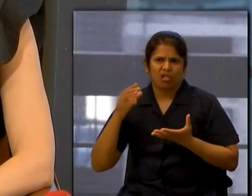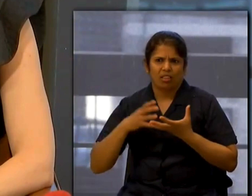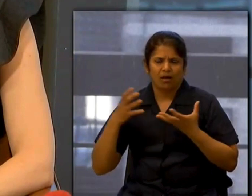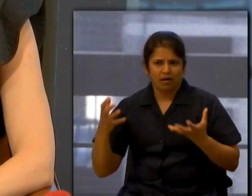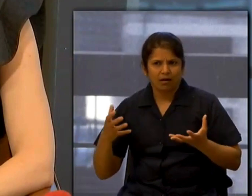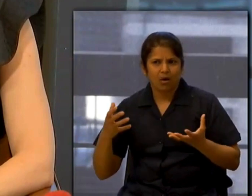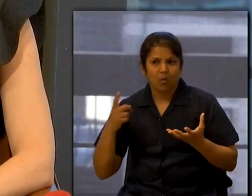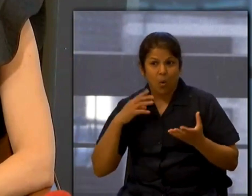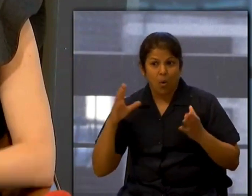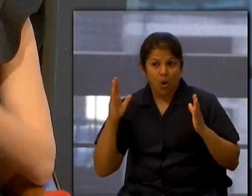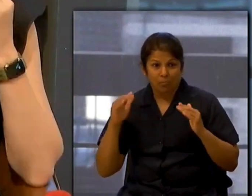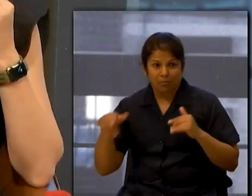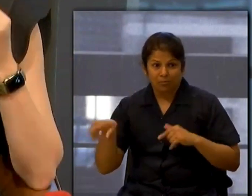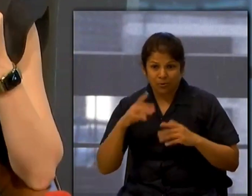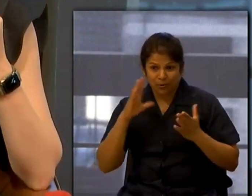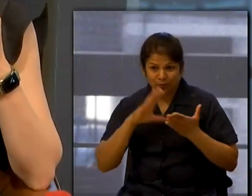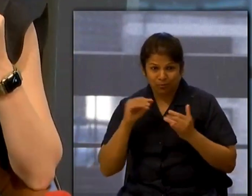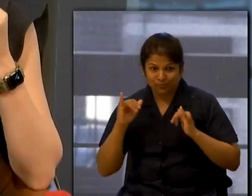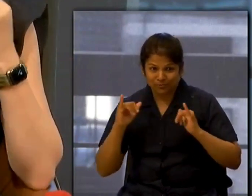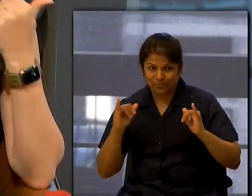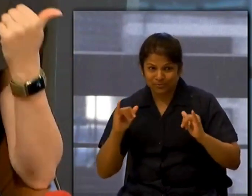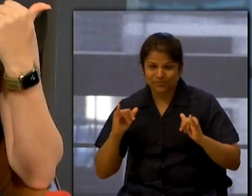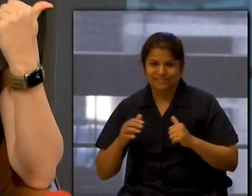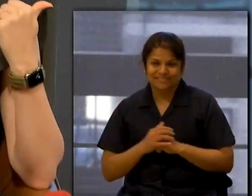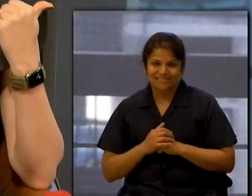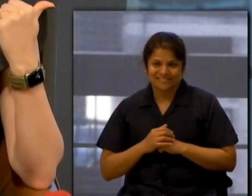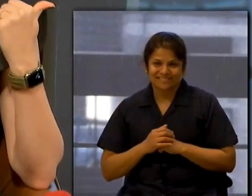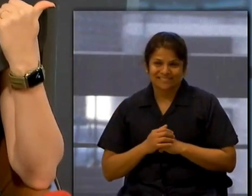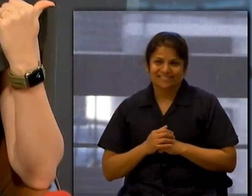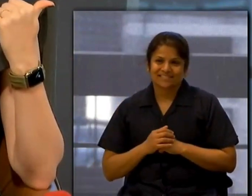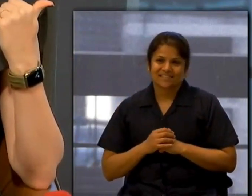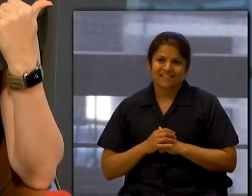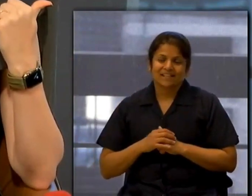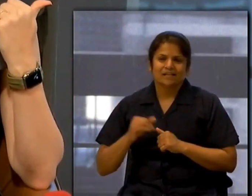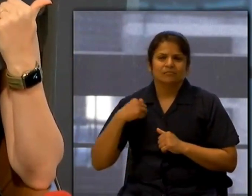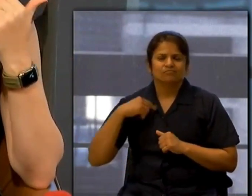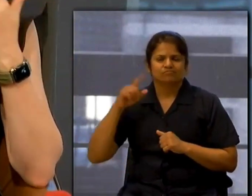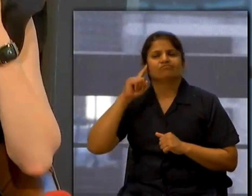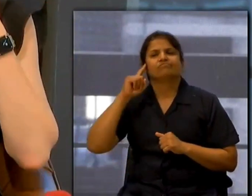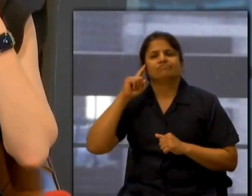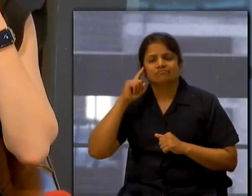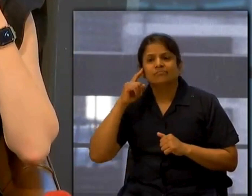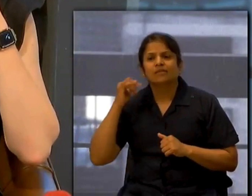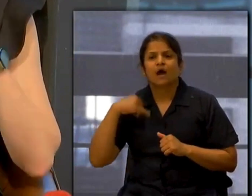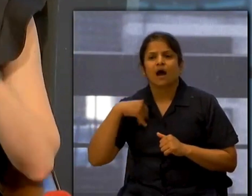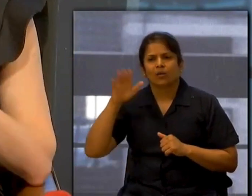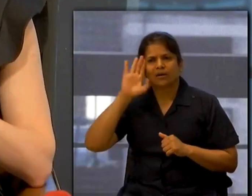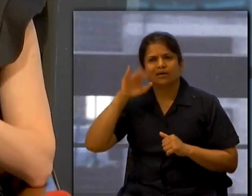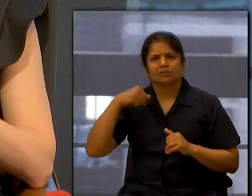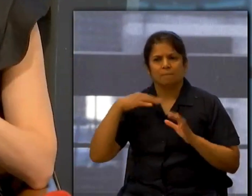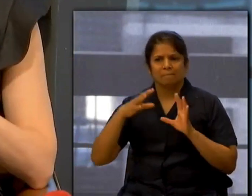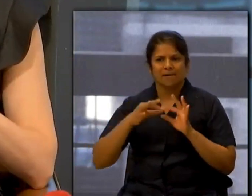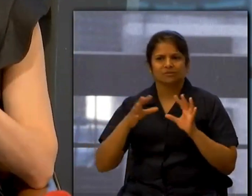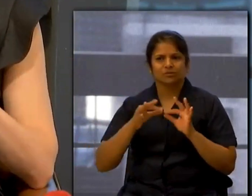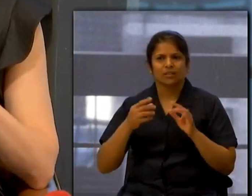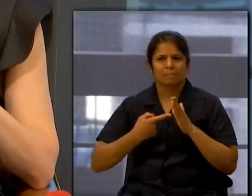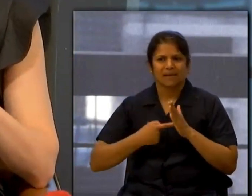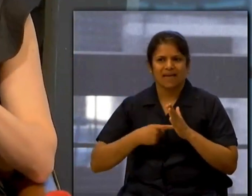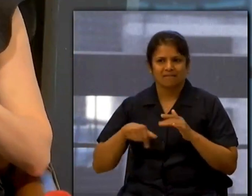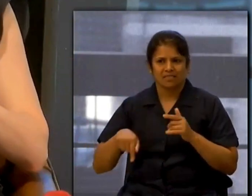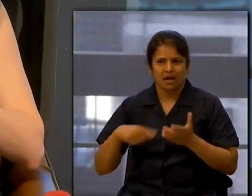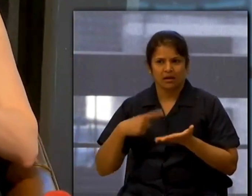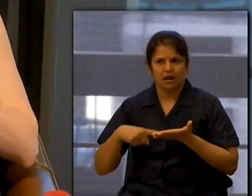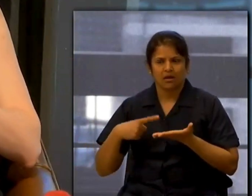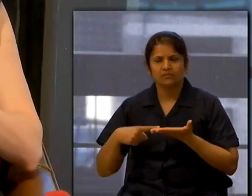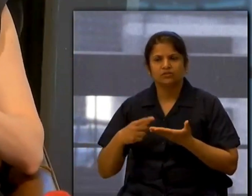I guess what's kind of sitting with me, I know it was something that we talked about initially, was just this idea of well, should we